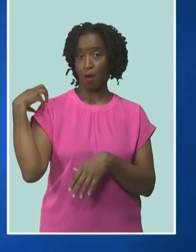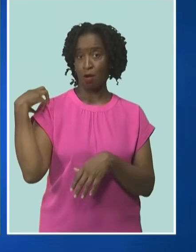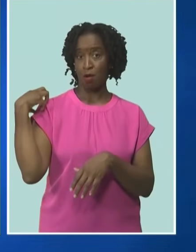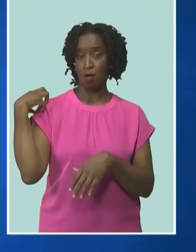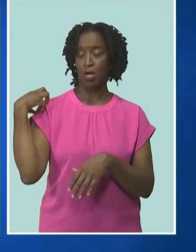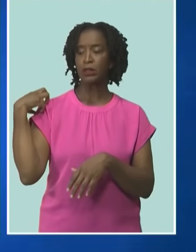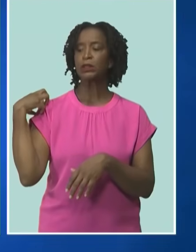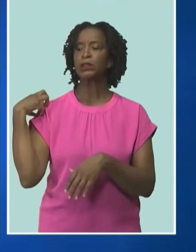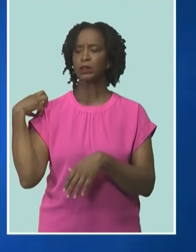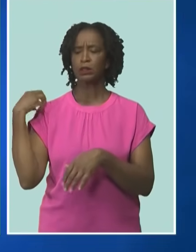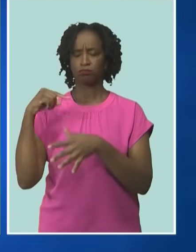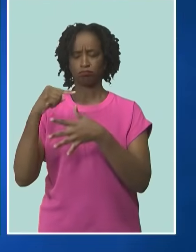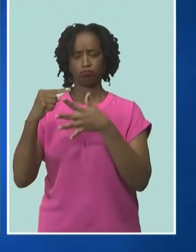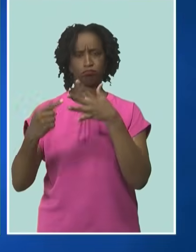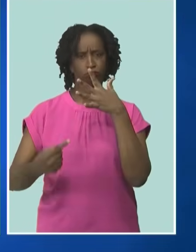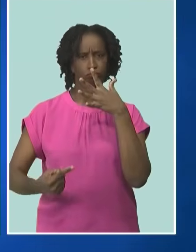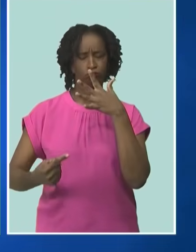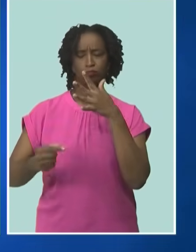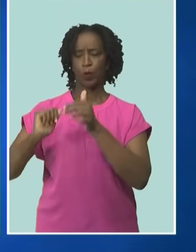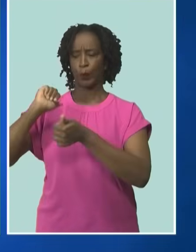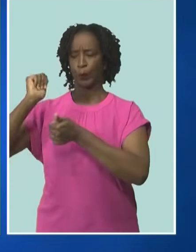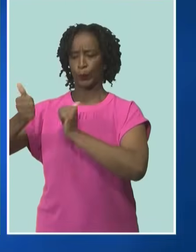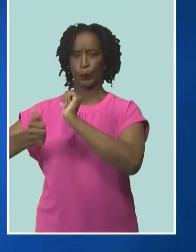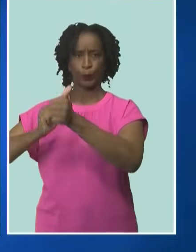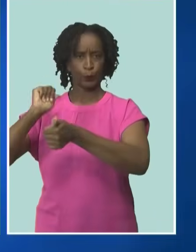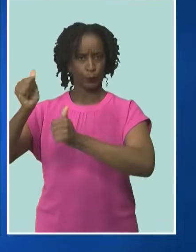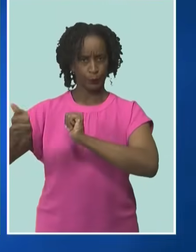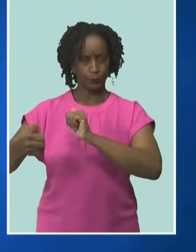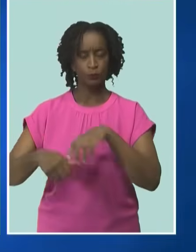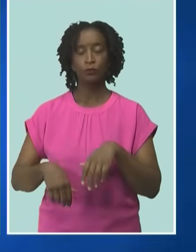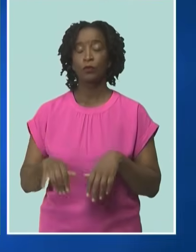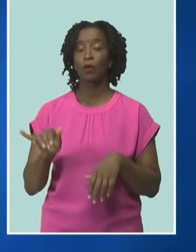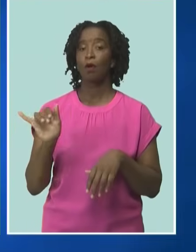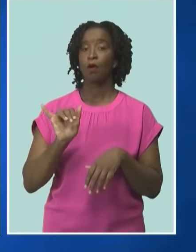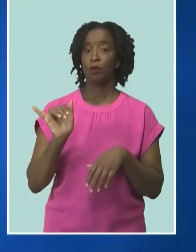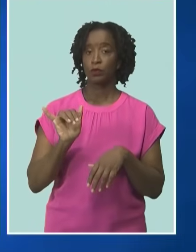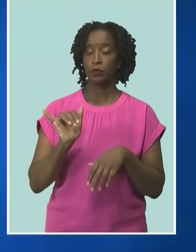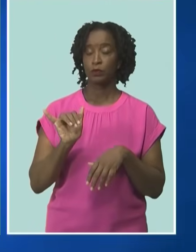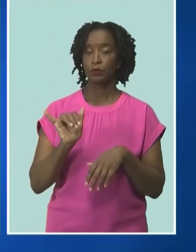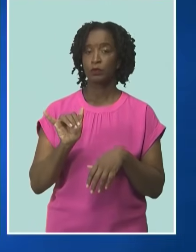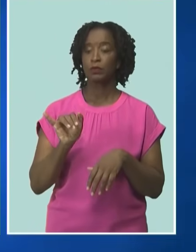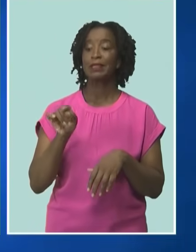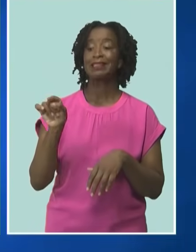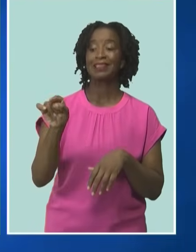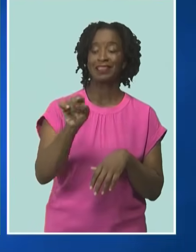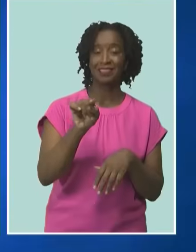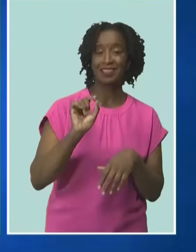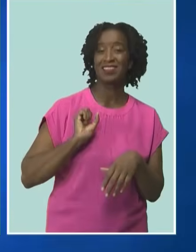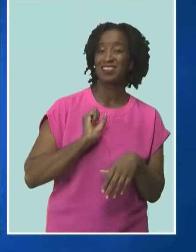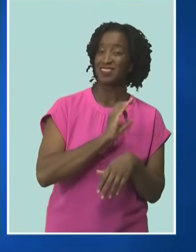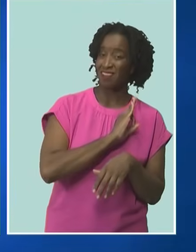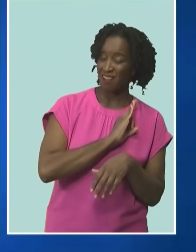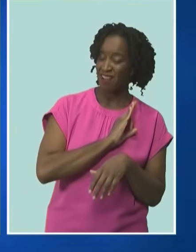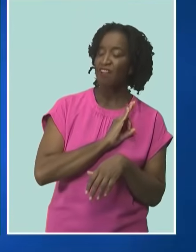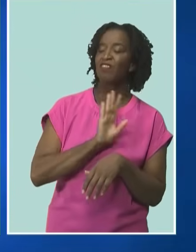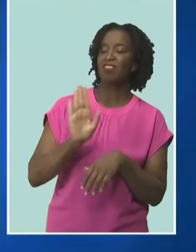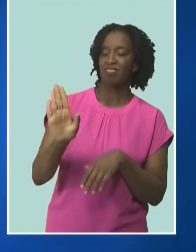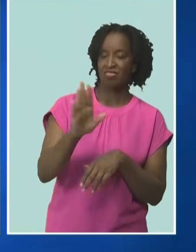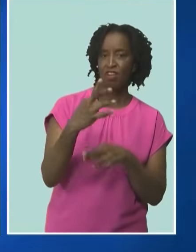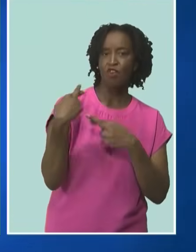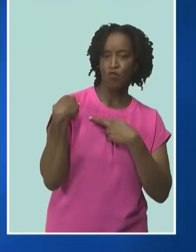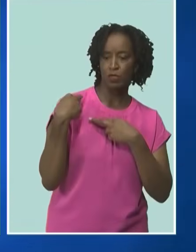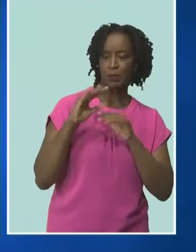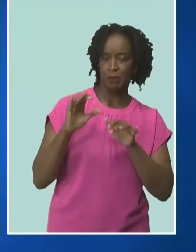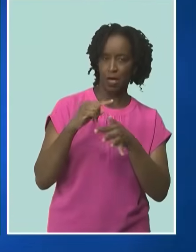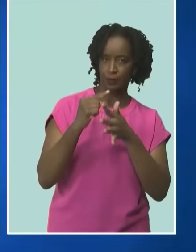and to have certain provisions in place. And there is also responsibility on the part of the employees. Mr. Patrick's message to